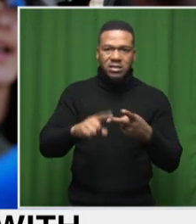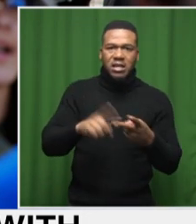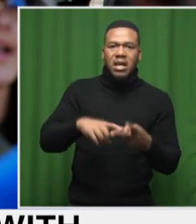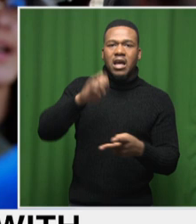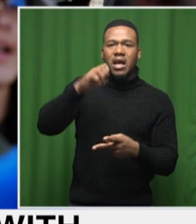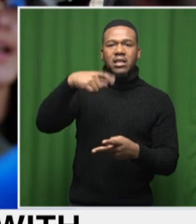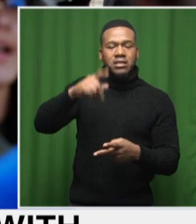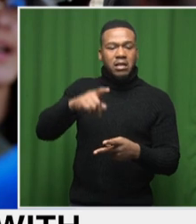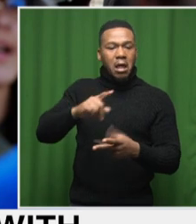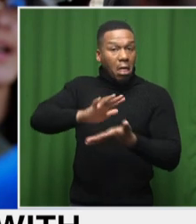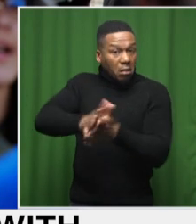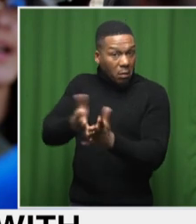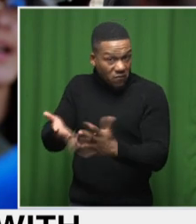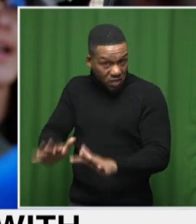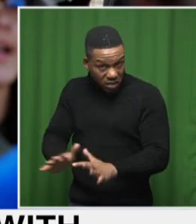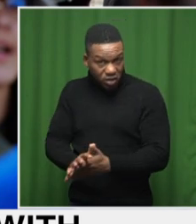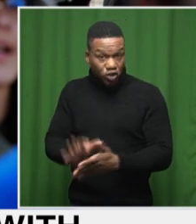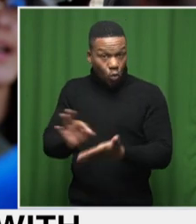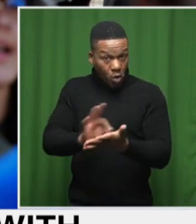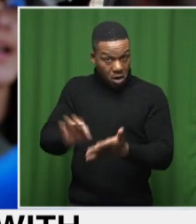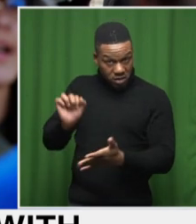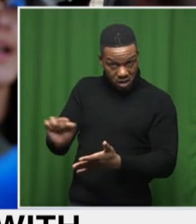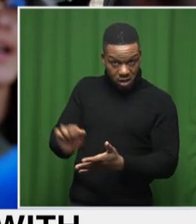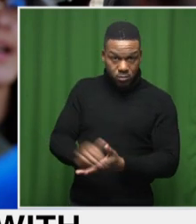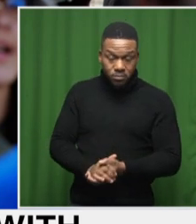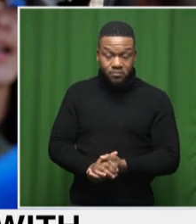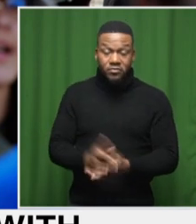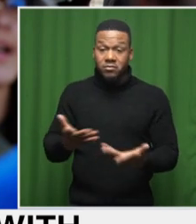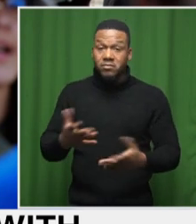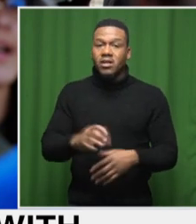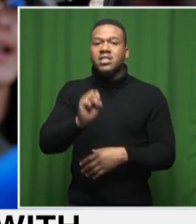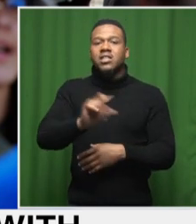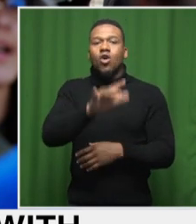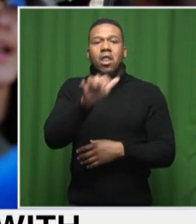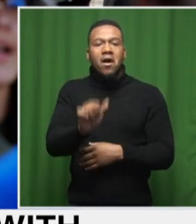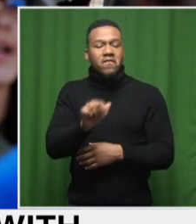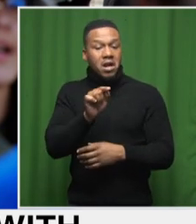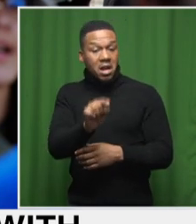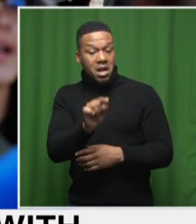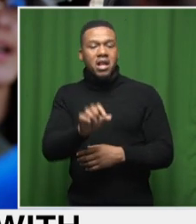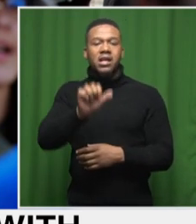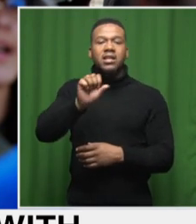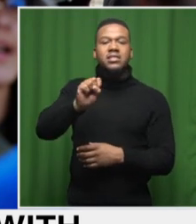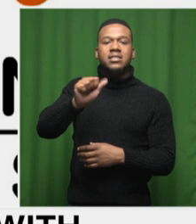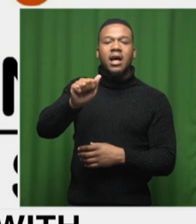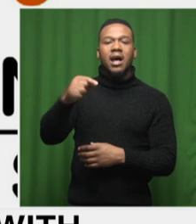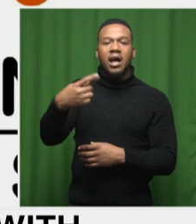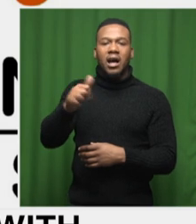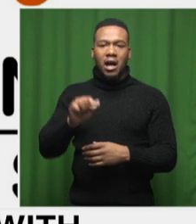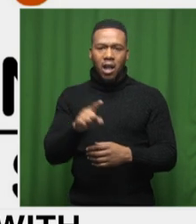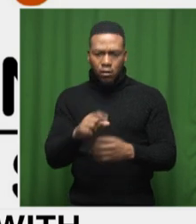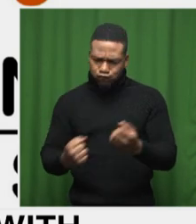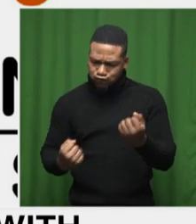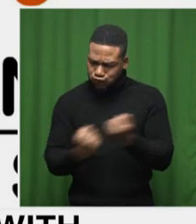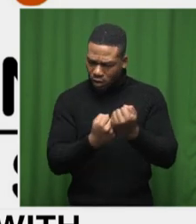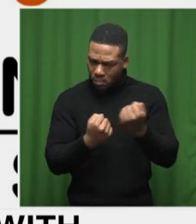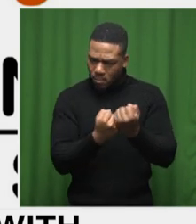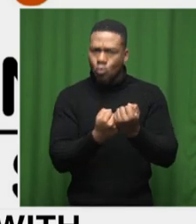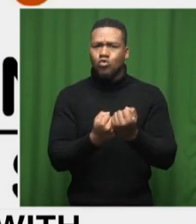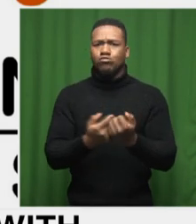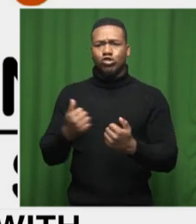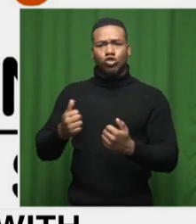the news broke, the South African Guild of Actors, SAGA, announced they fully supported the strike. The South African Guild of